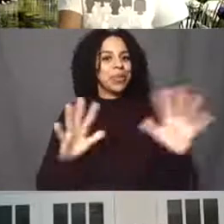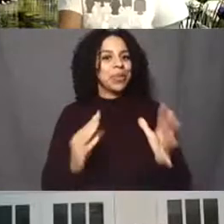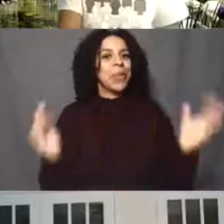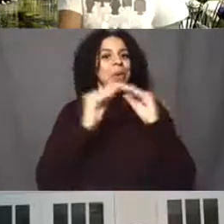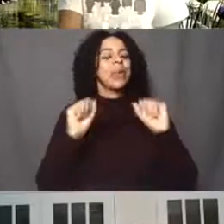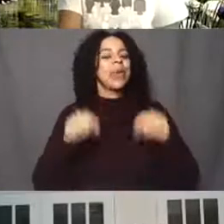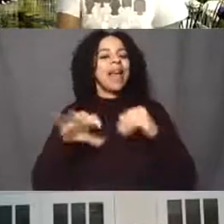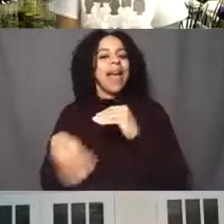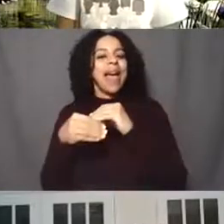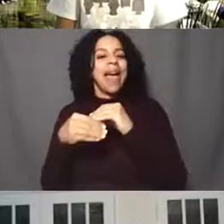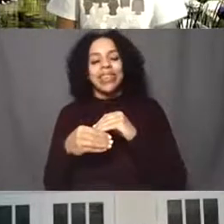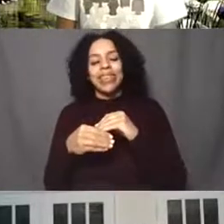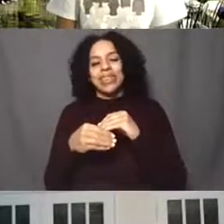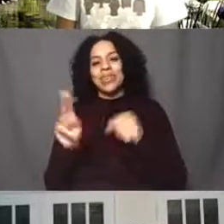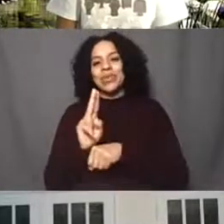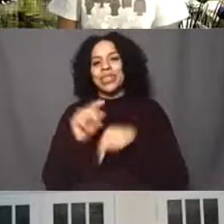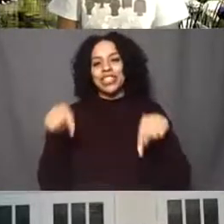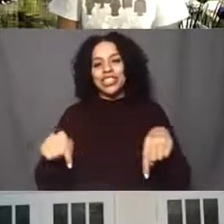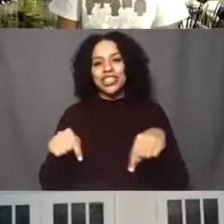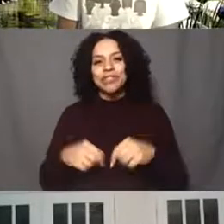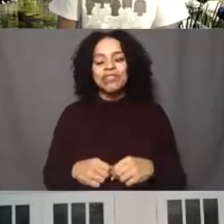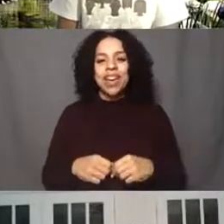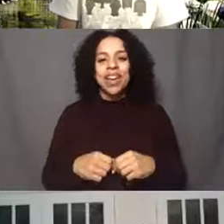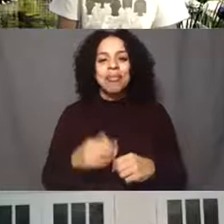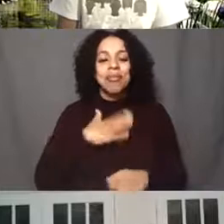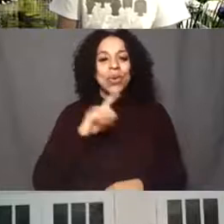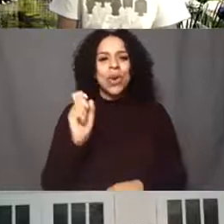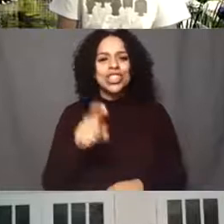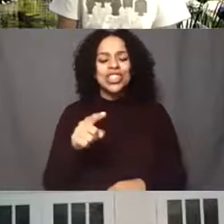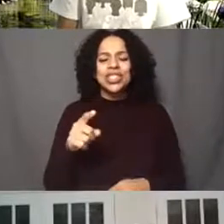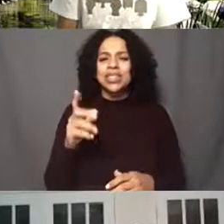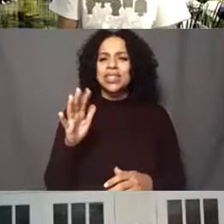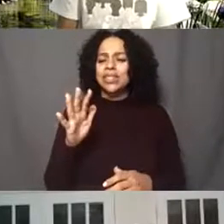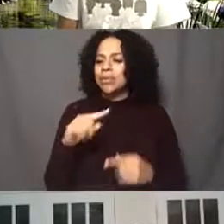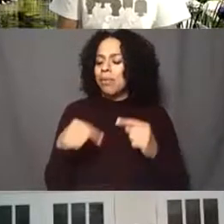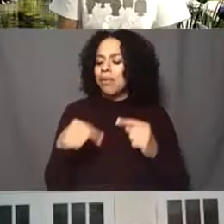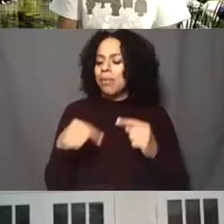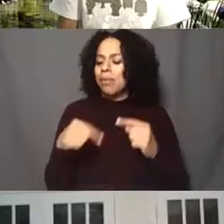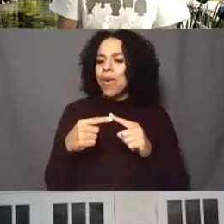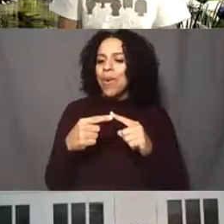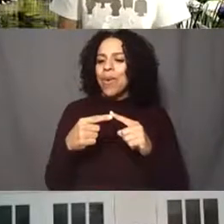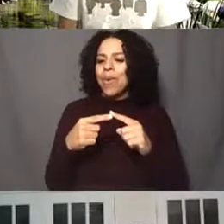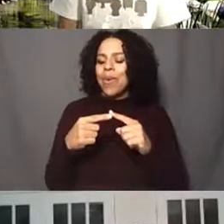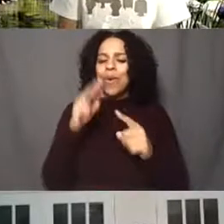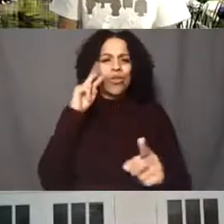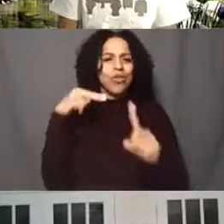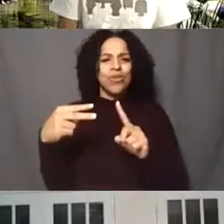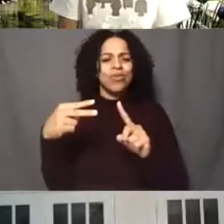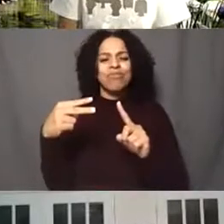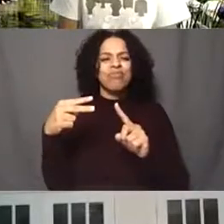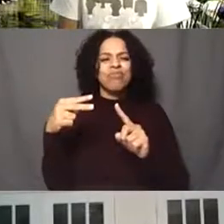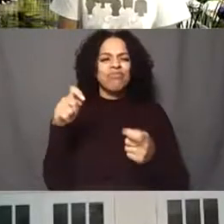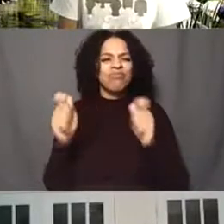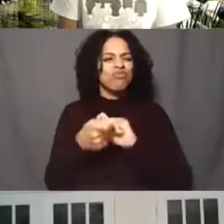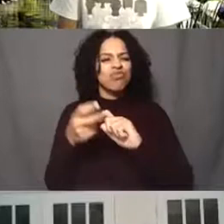it. My question, I guess, was back a little bit. It was about, you know, these reframings that you do in the 1619 project are just